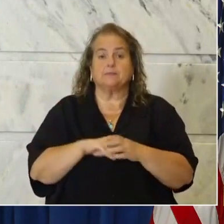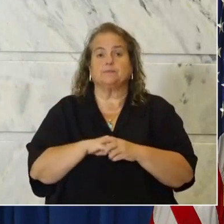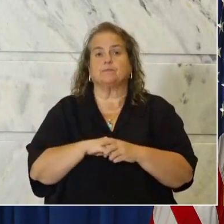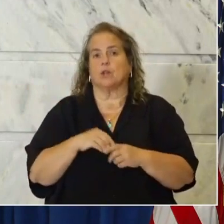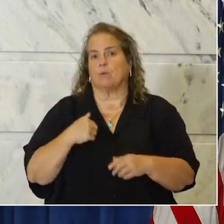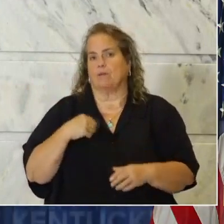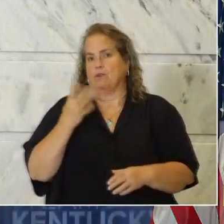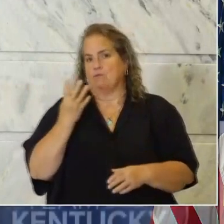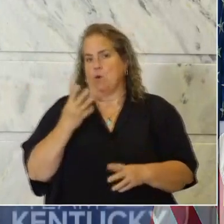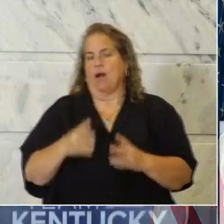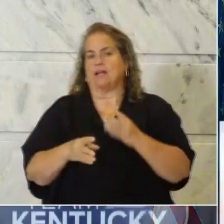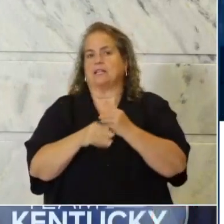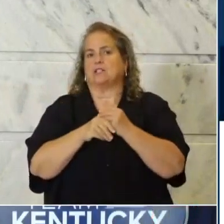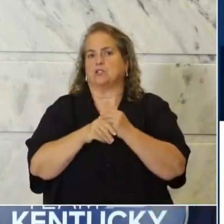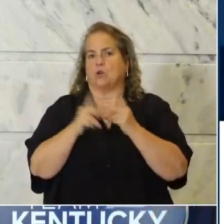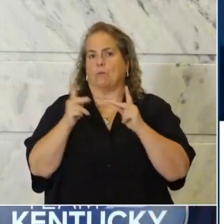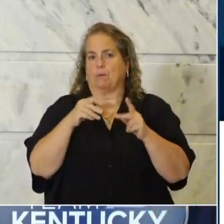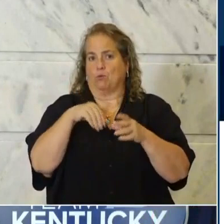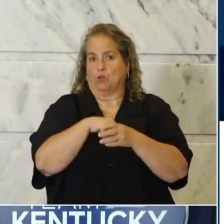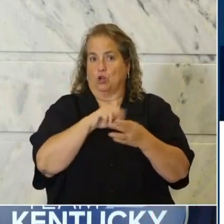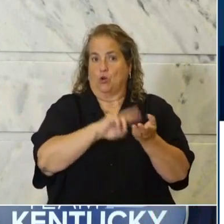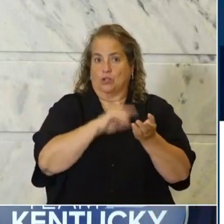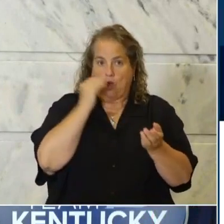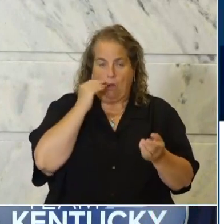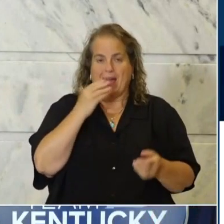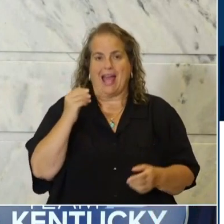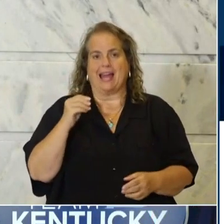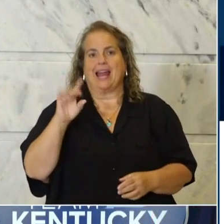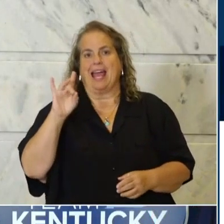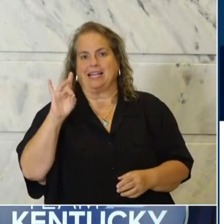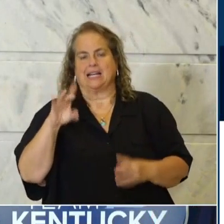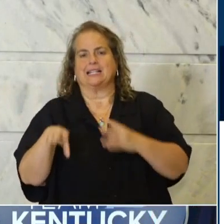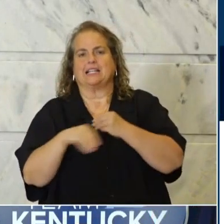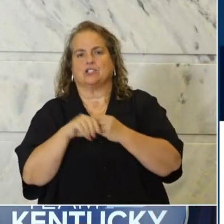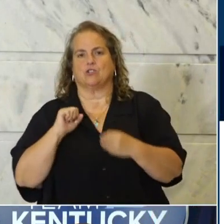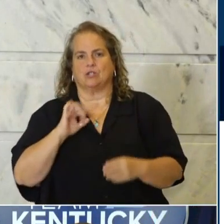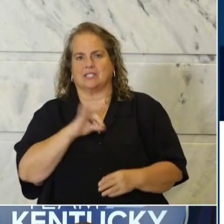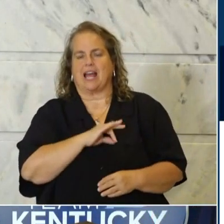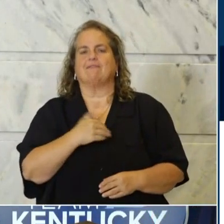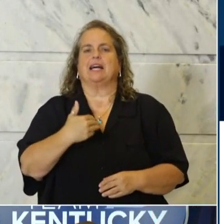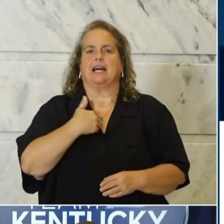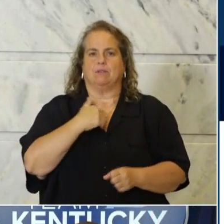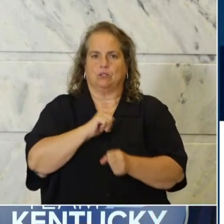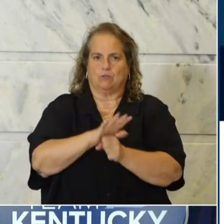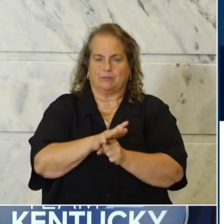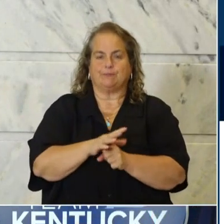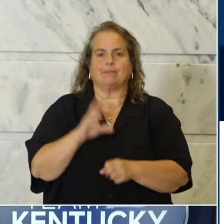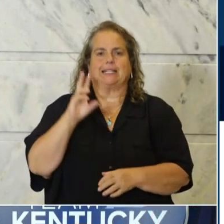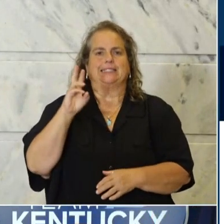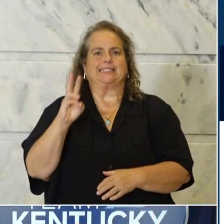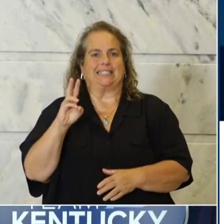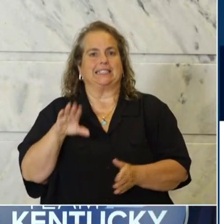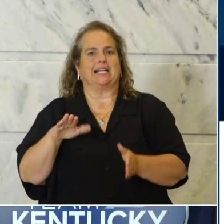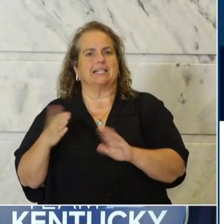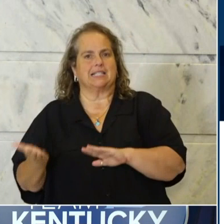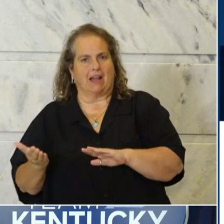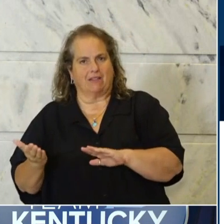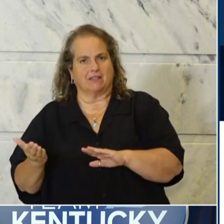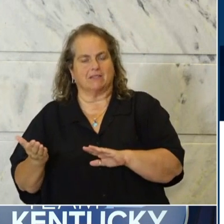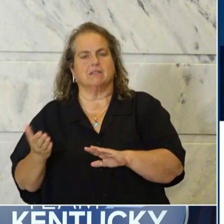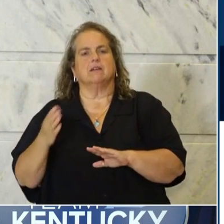We have 4 additional residents and 18 additional staff that have tested positive, 6 additional deaths attributed to